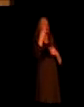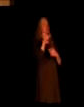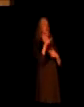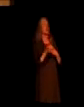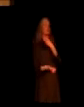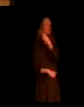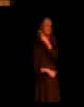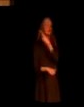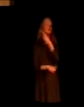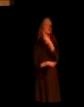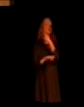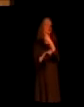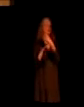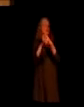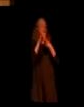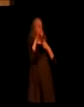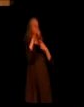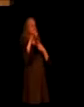above.